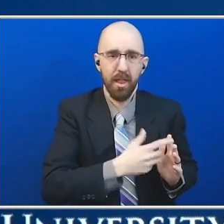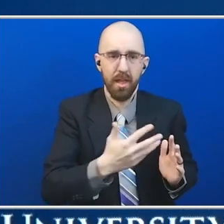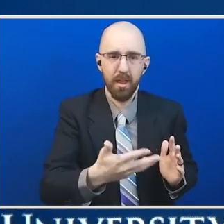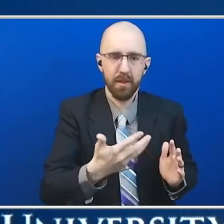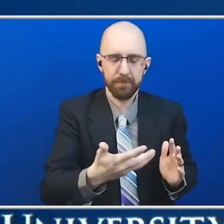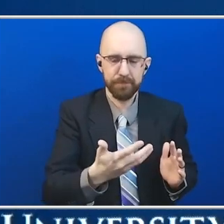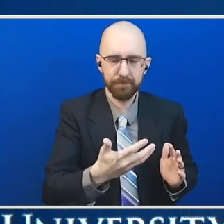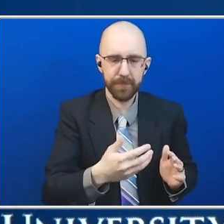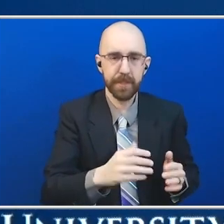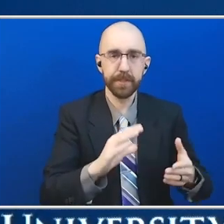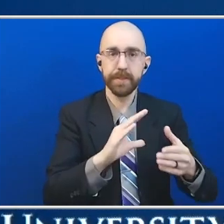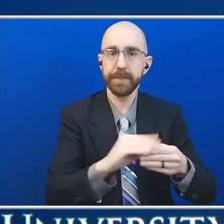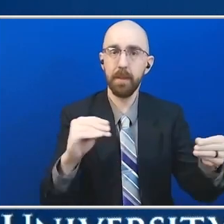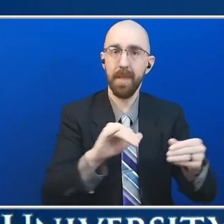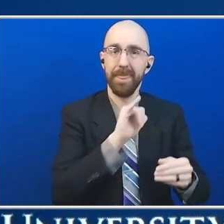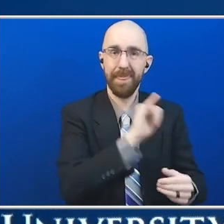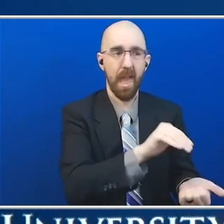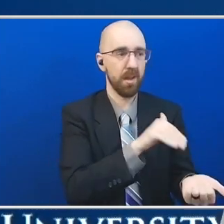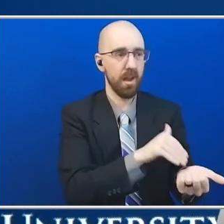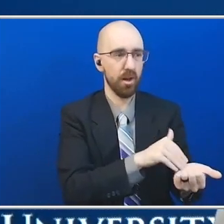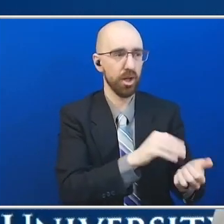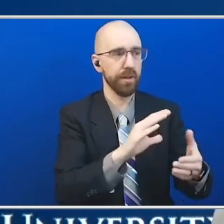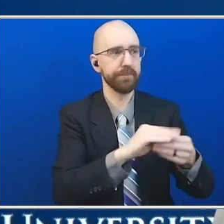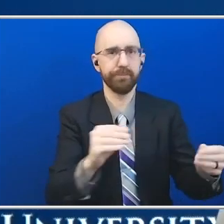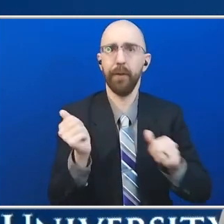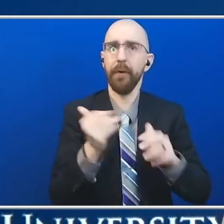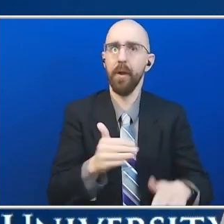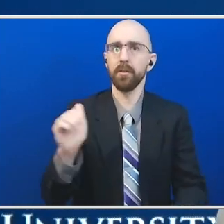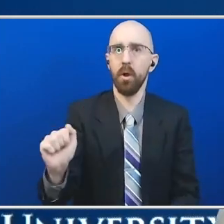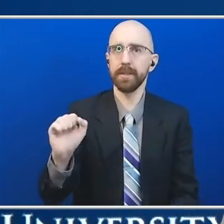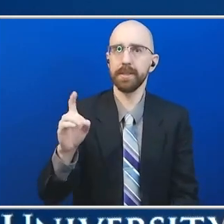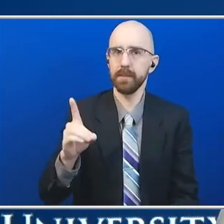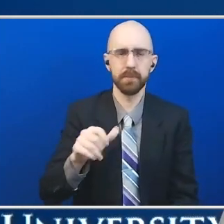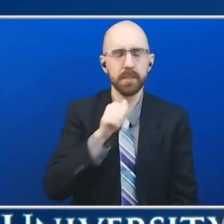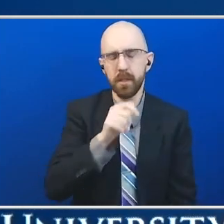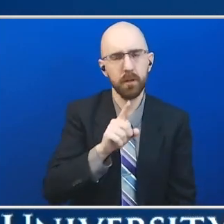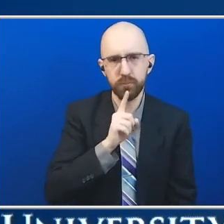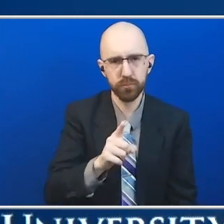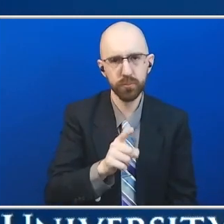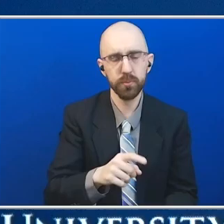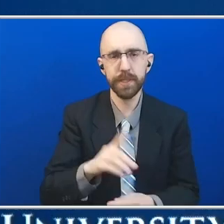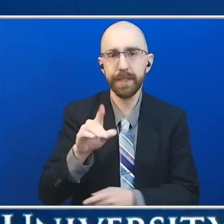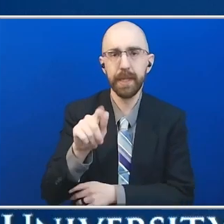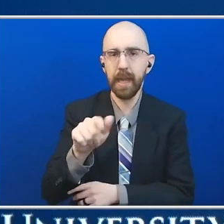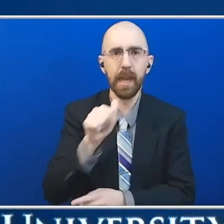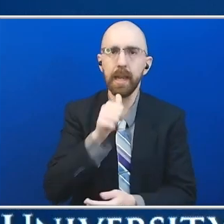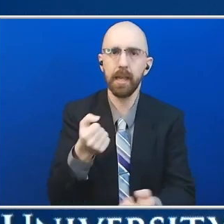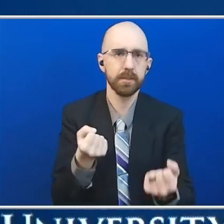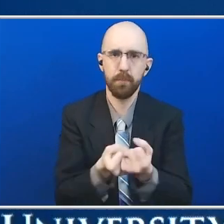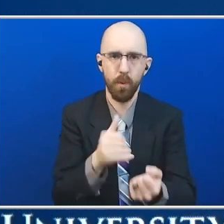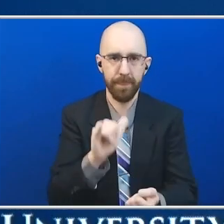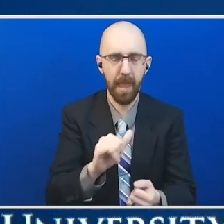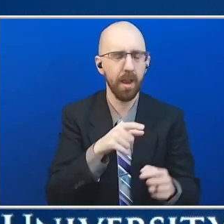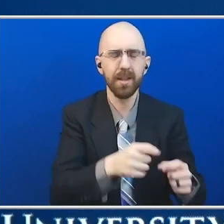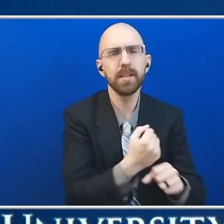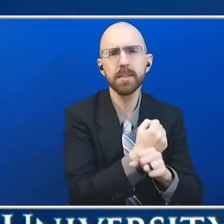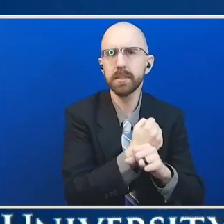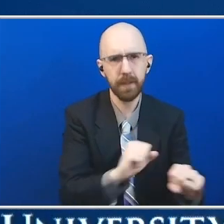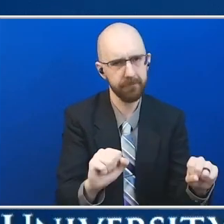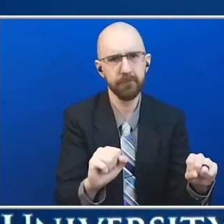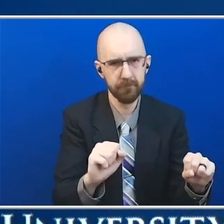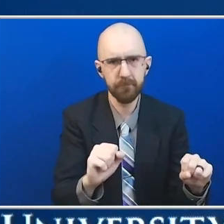statement by that physician was completely untrue, was not supported by data. It is an extremely safe,